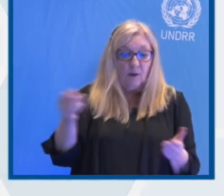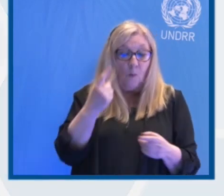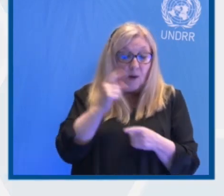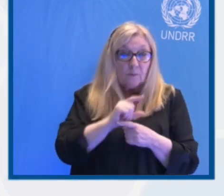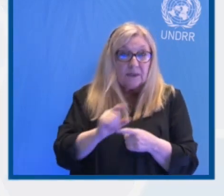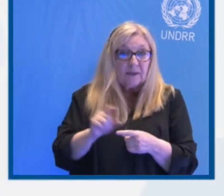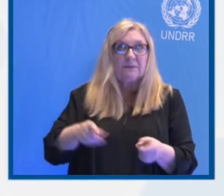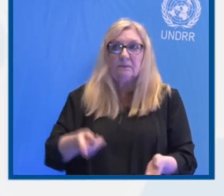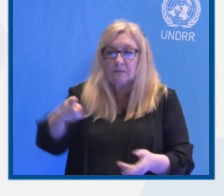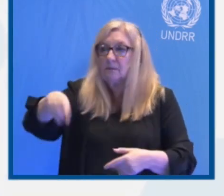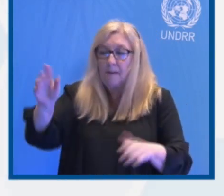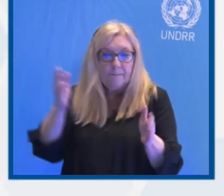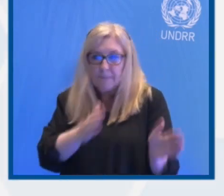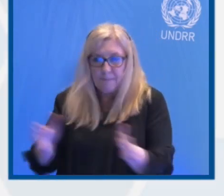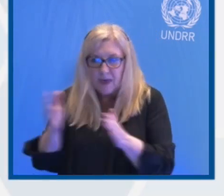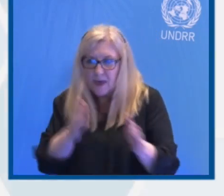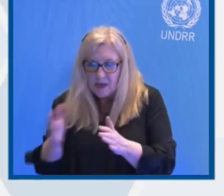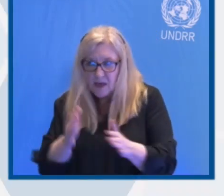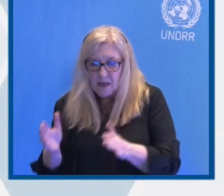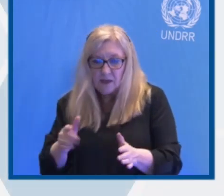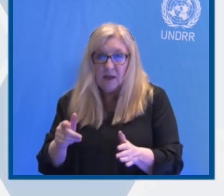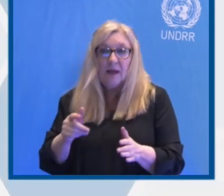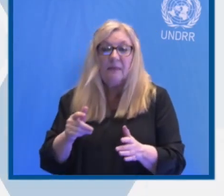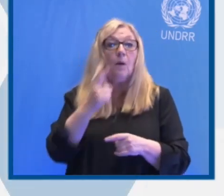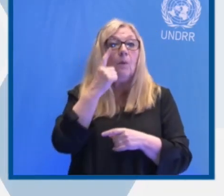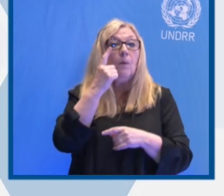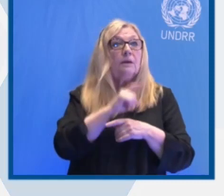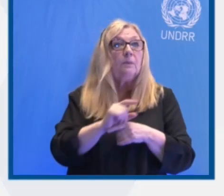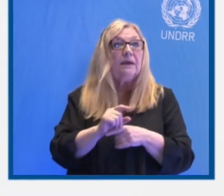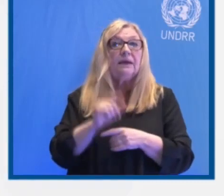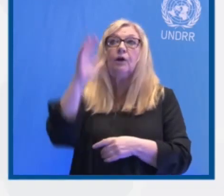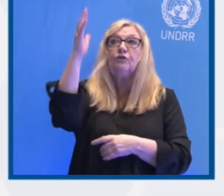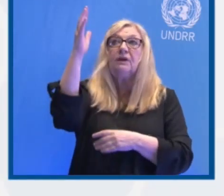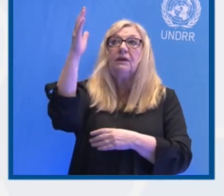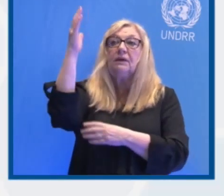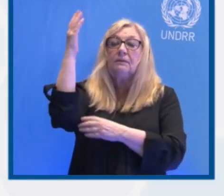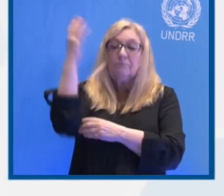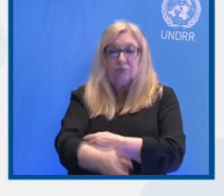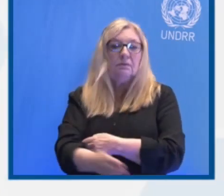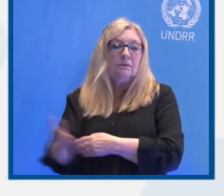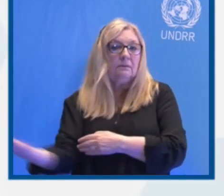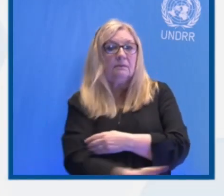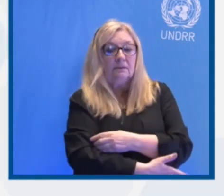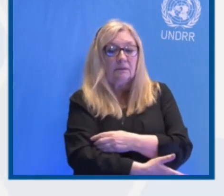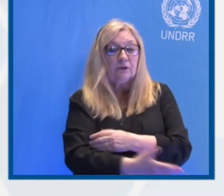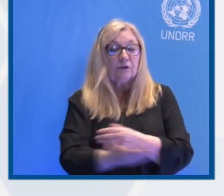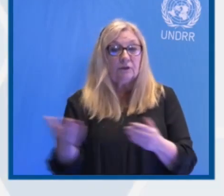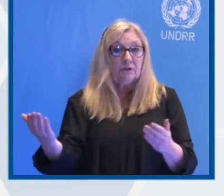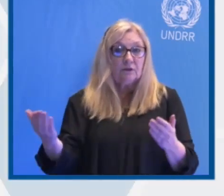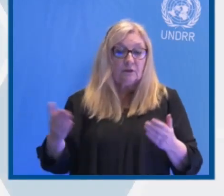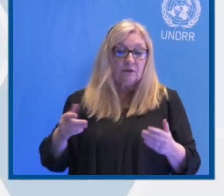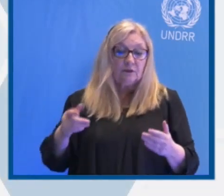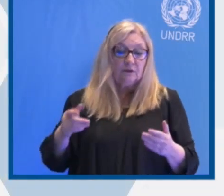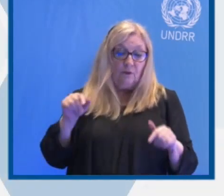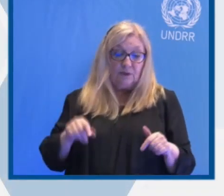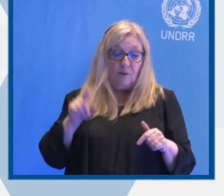1.4 million shillings. After 1 week, the tree was cut, and they had purported that whoever will cut the tree is going to die. And we are waited for that